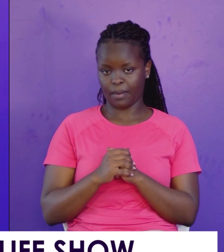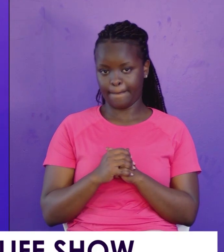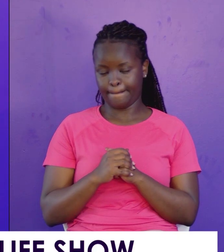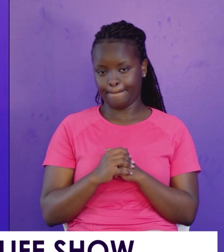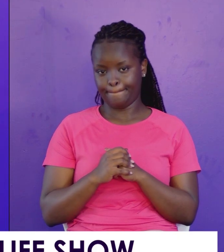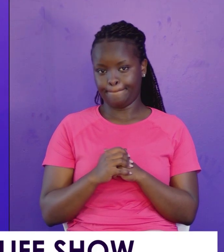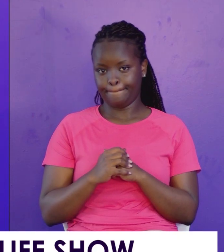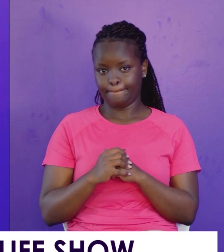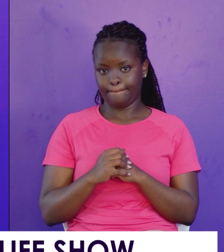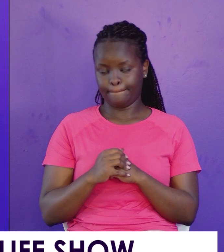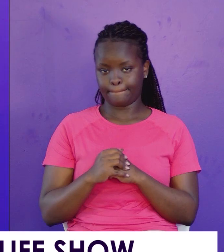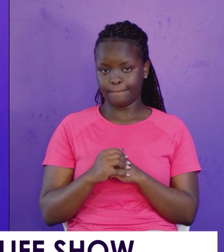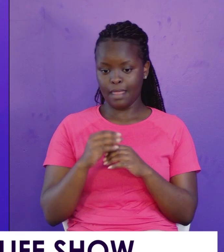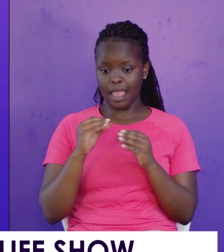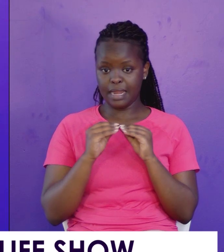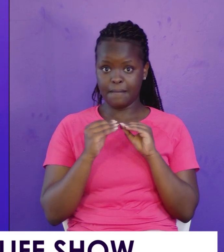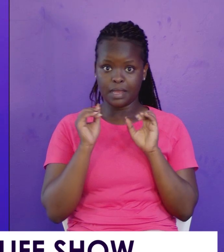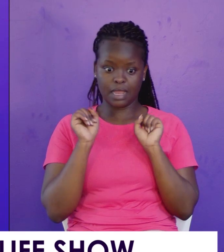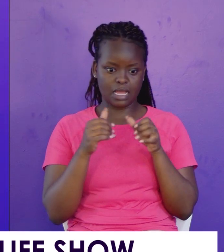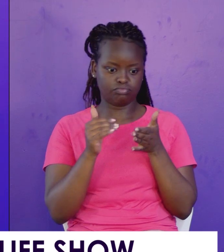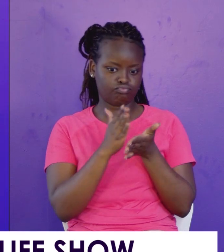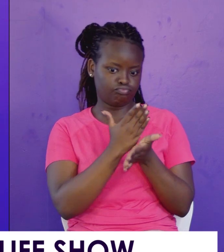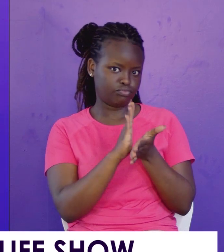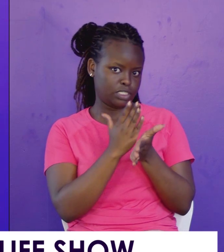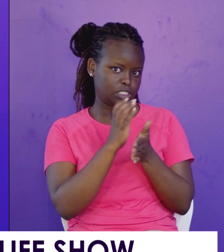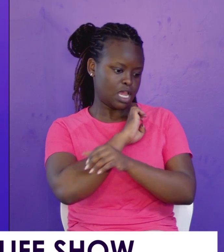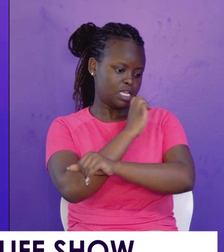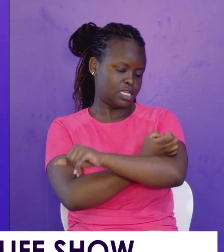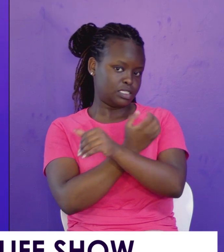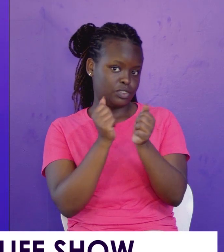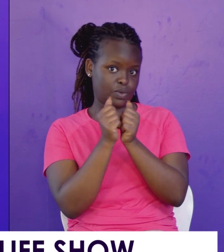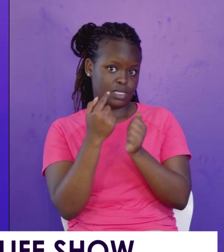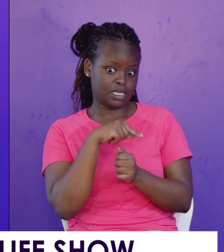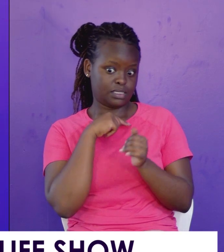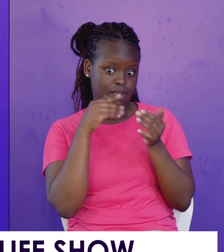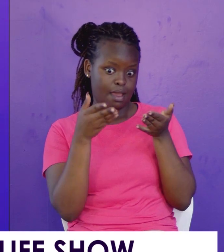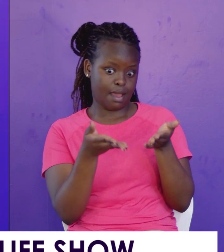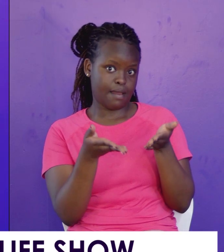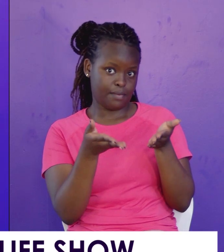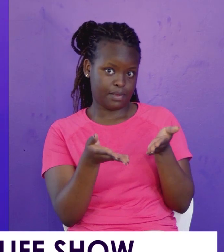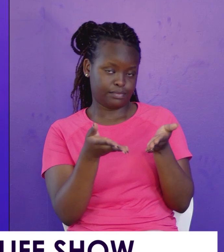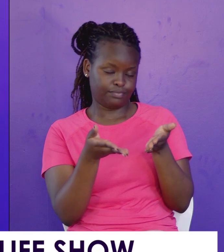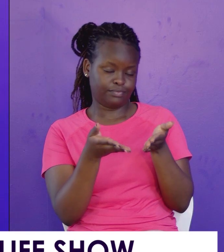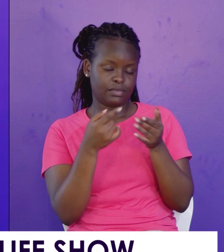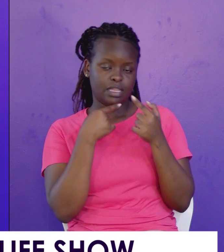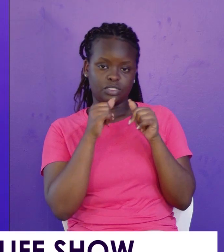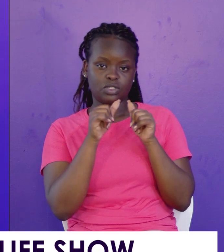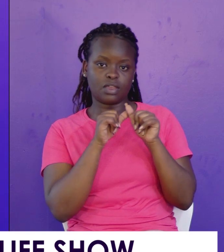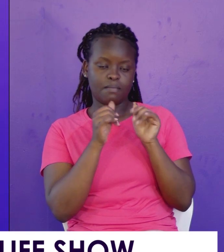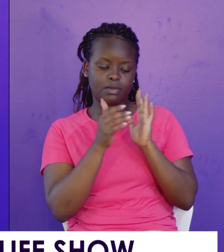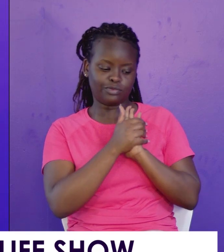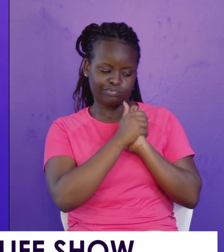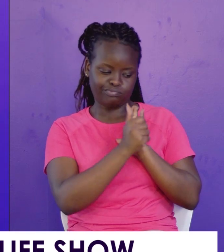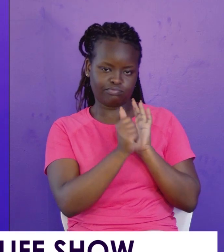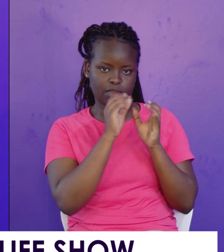0111980384 is the number on which you can share energy with us here. We are talking about effective